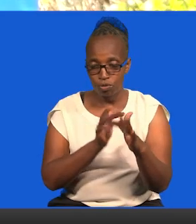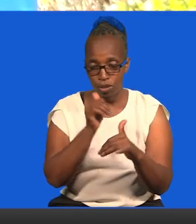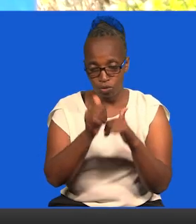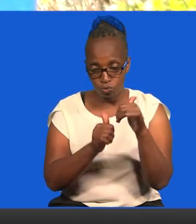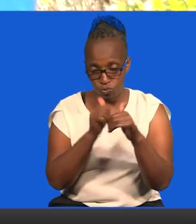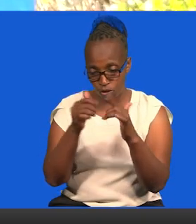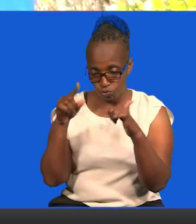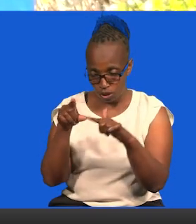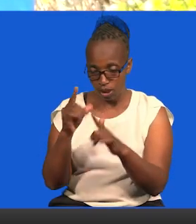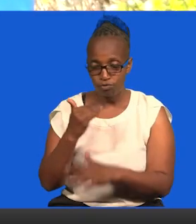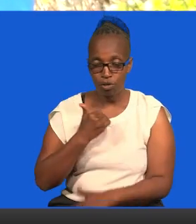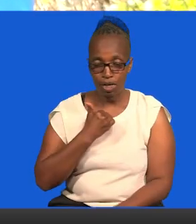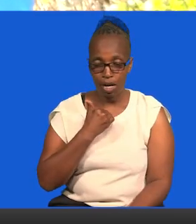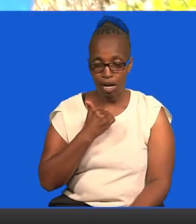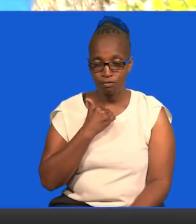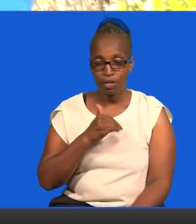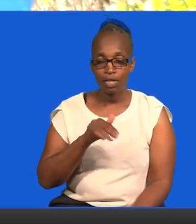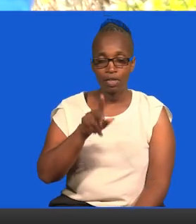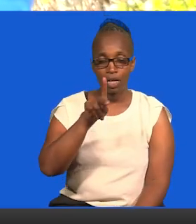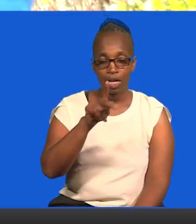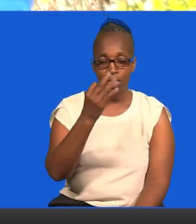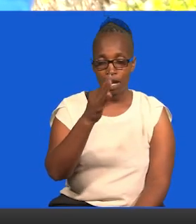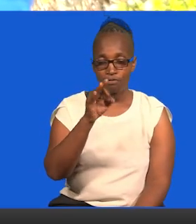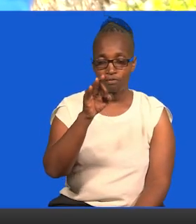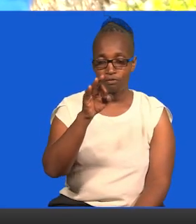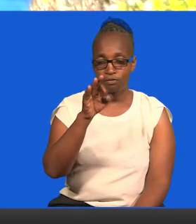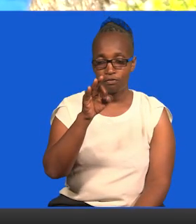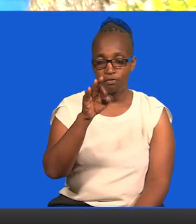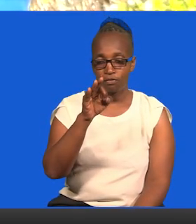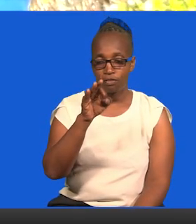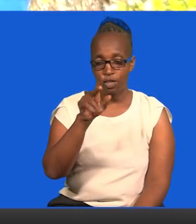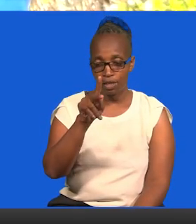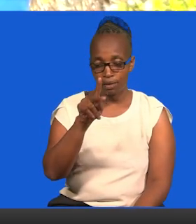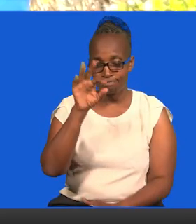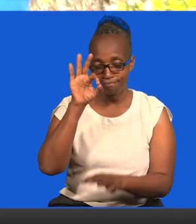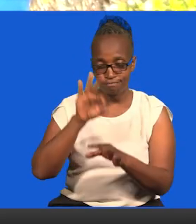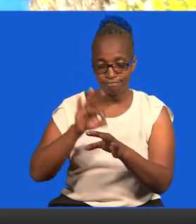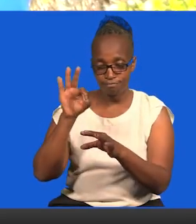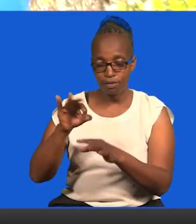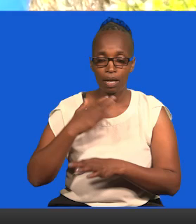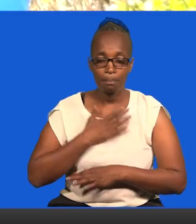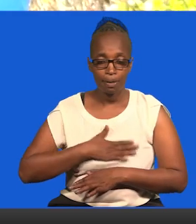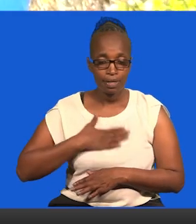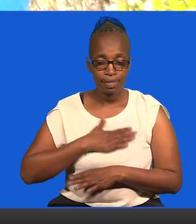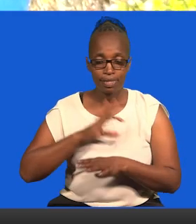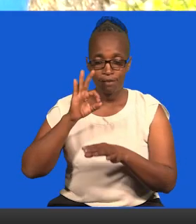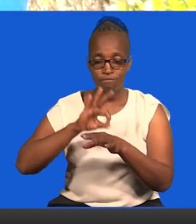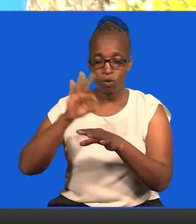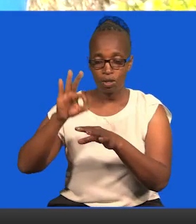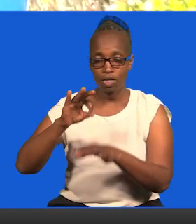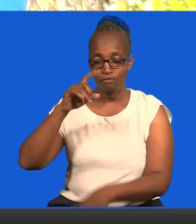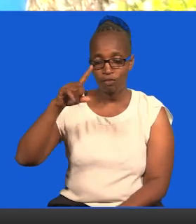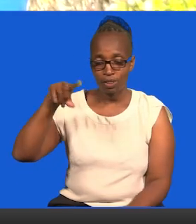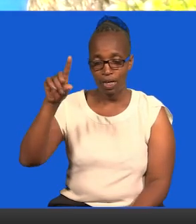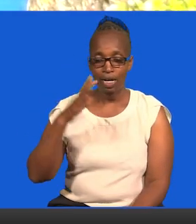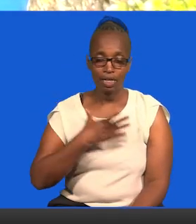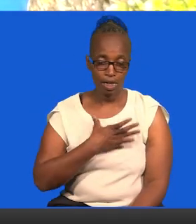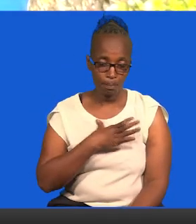this opportunity that you guys have this time round, this FKF elections, please elect the right